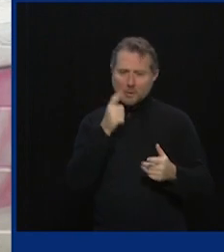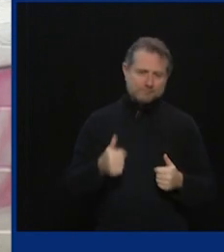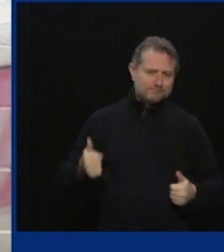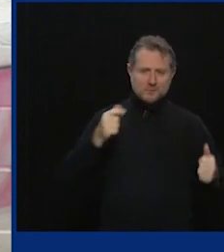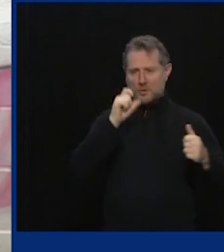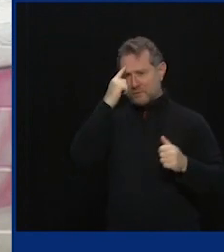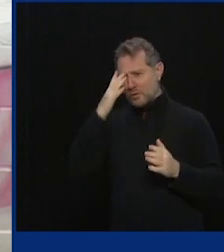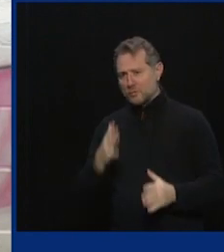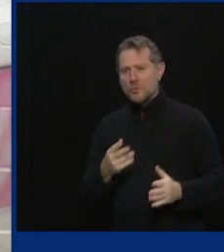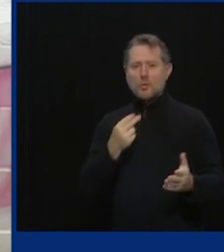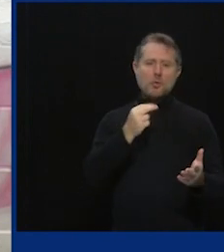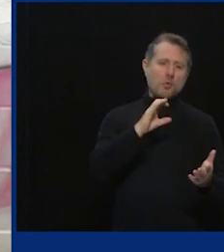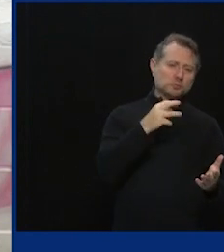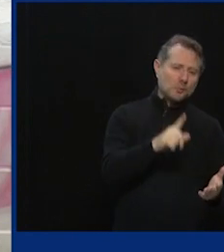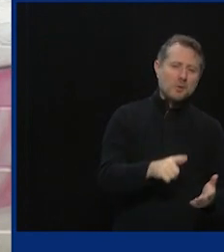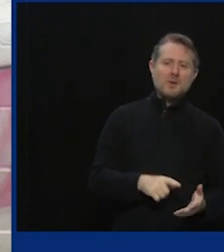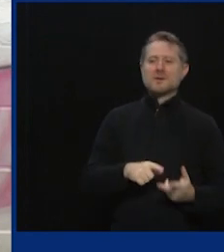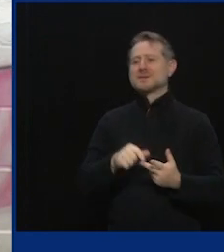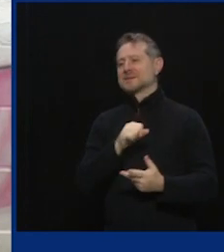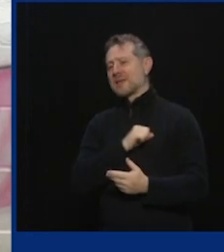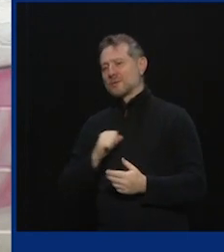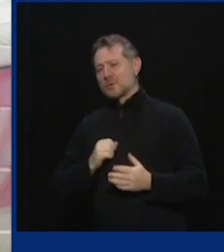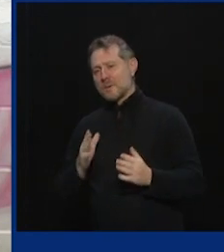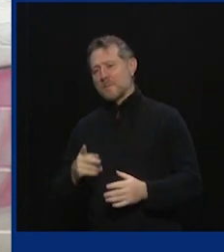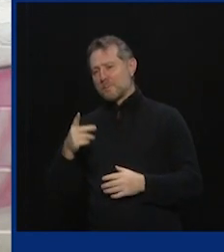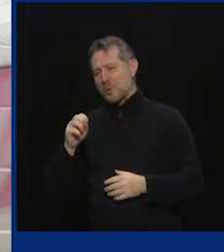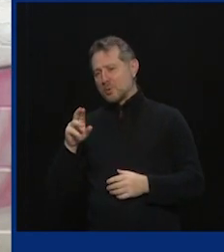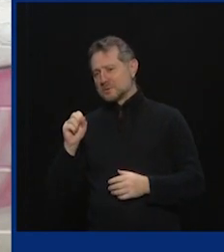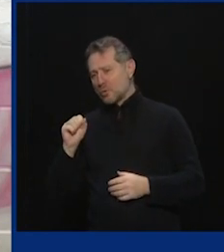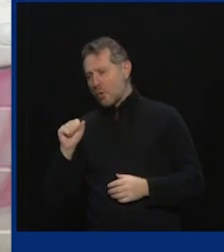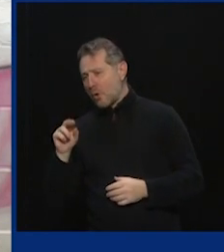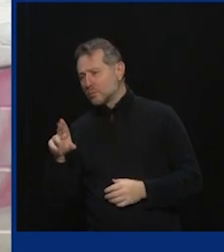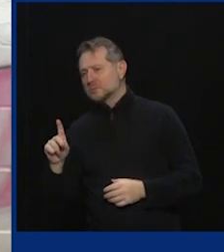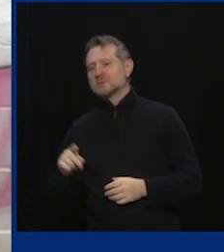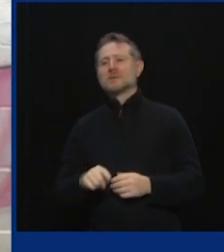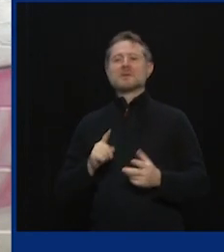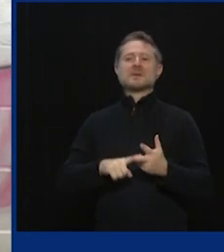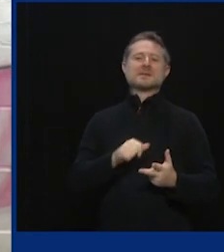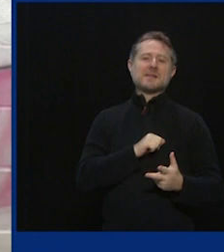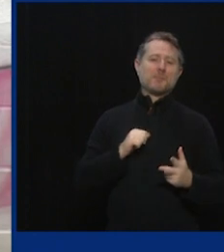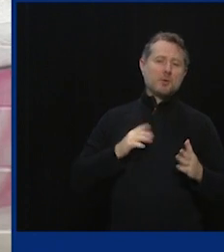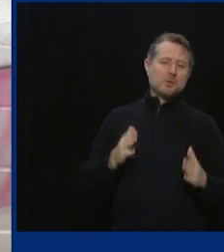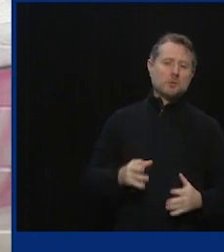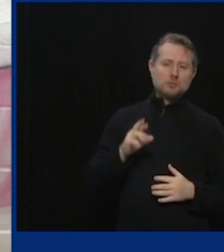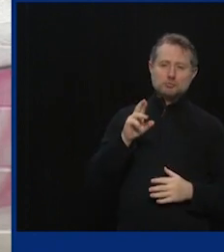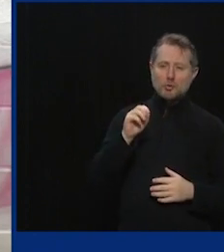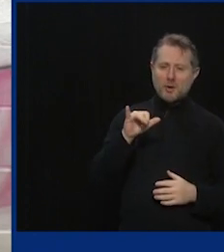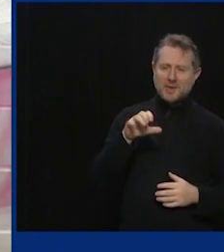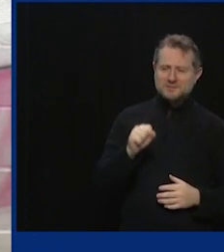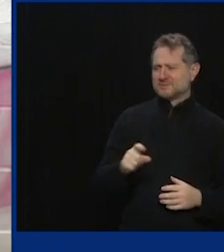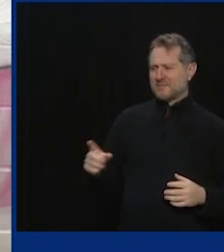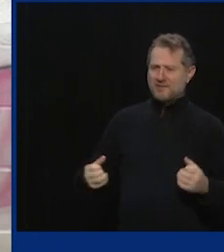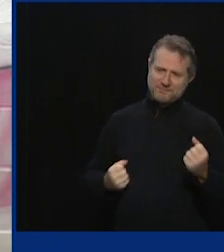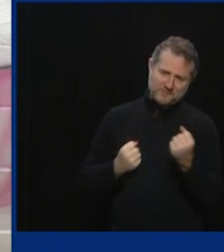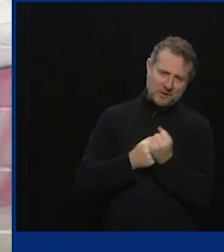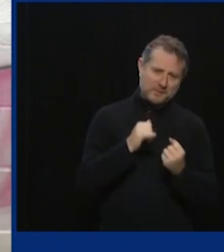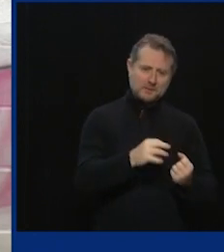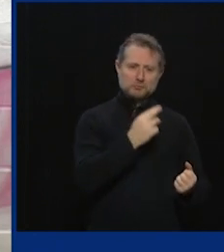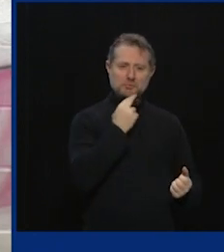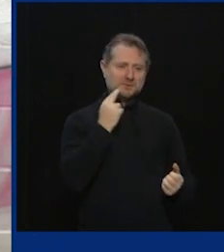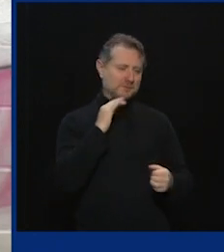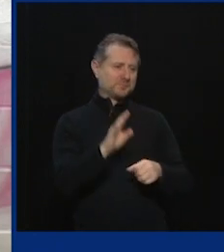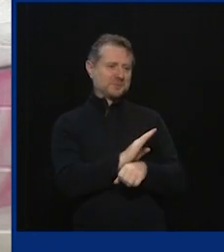Hochul, Senator Prasad, and Assemblywoman Reyes for their support of a strong recovery for restaurants and other small